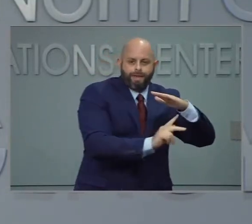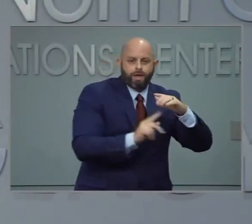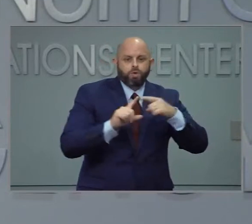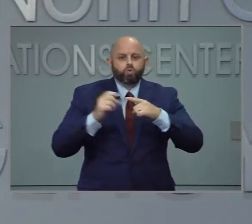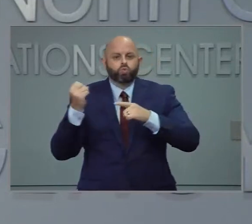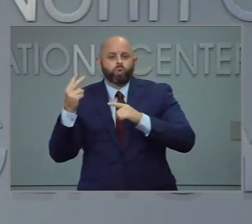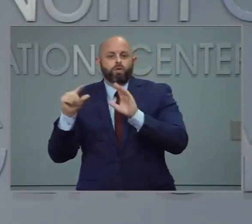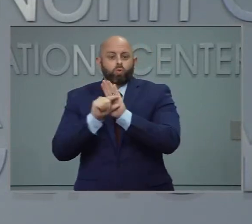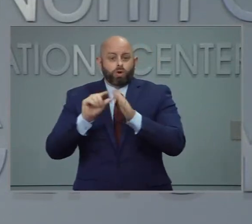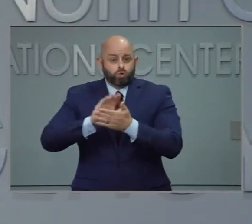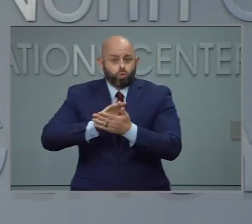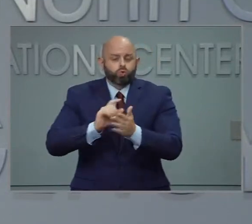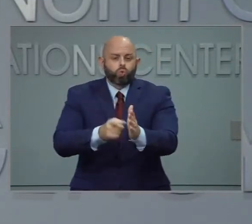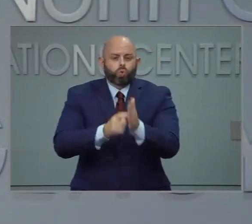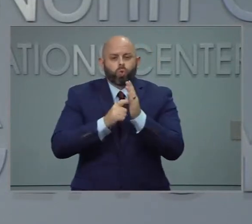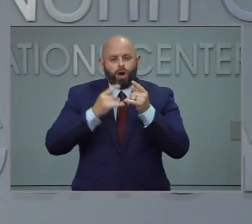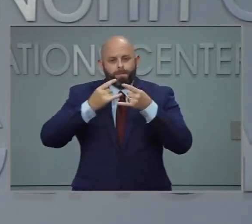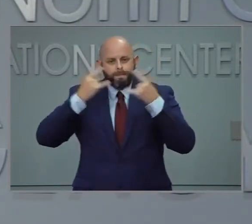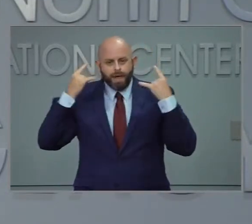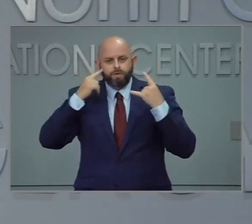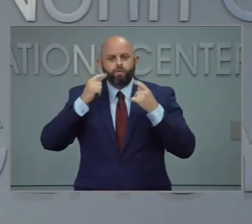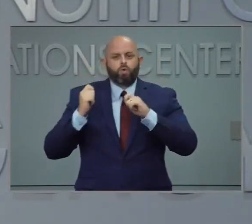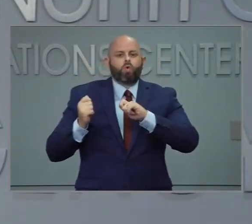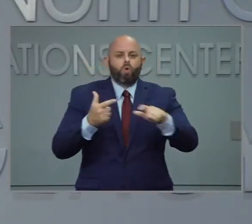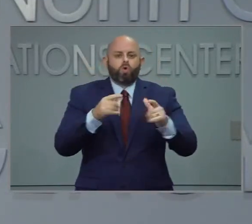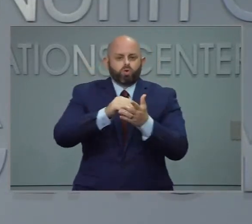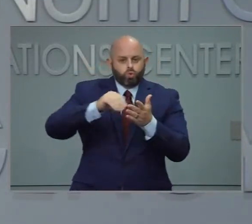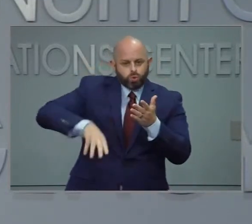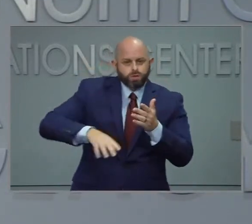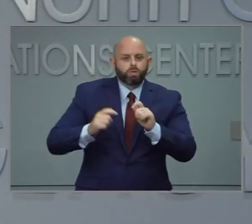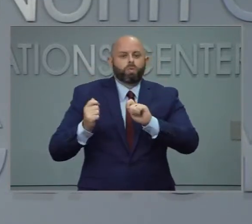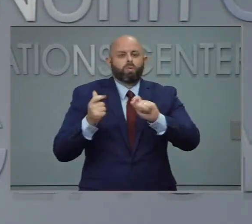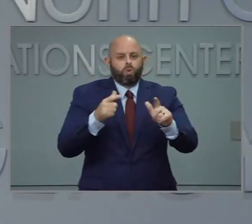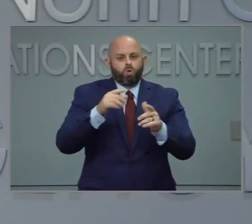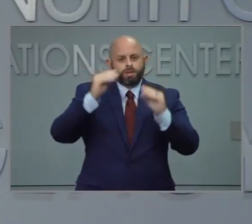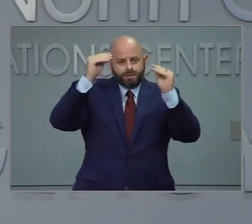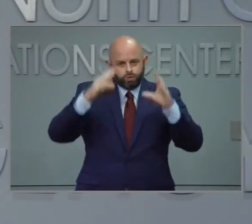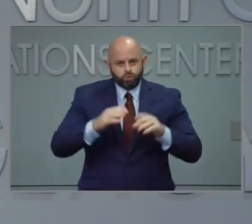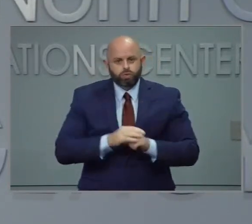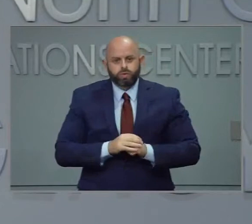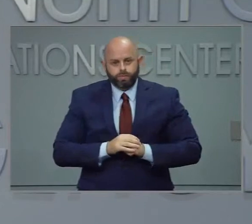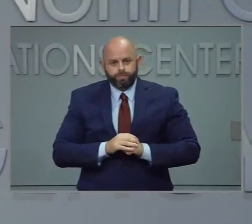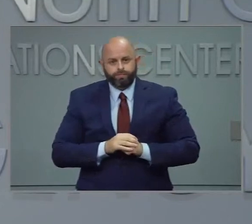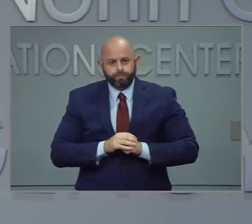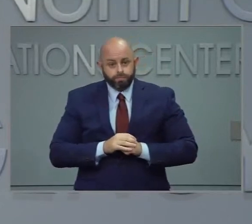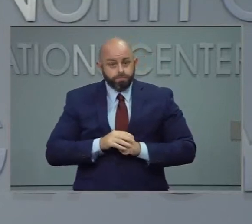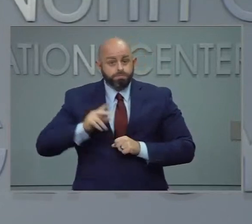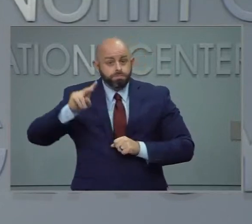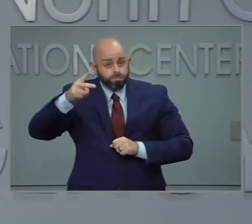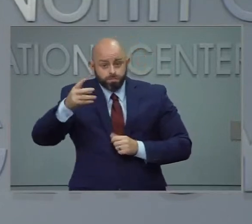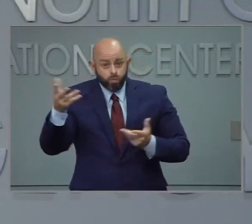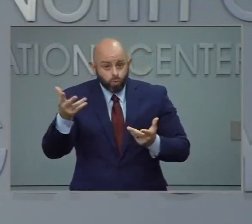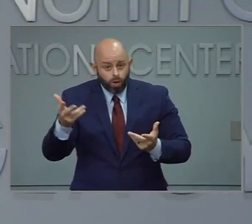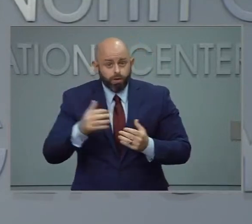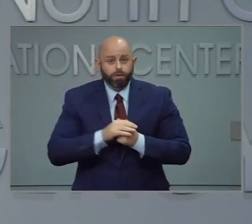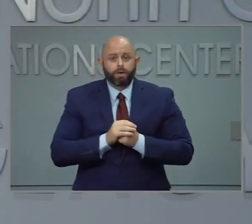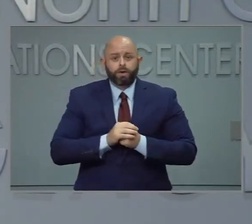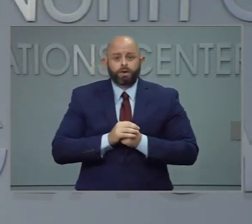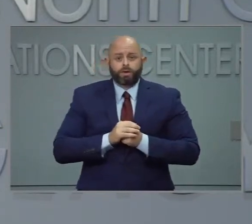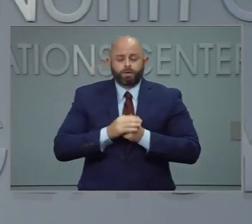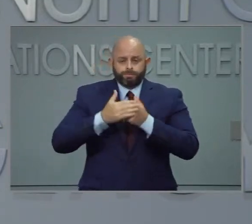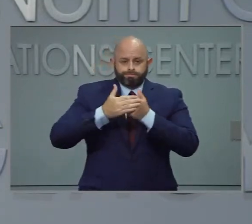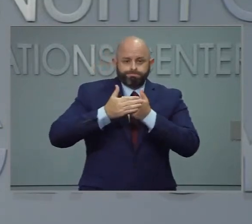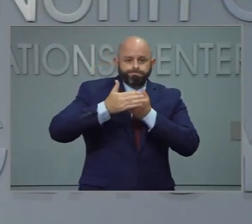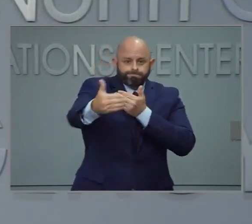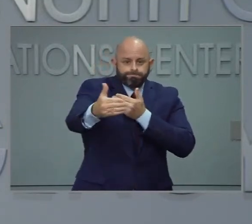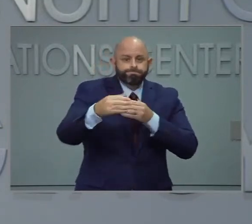schools require masks for all their students and teachers. And second, going forward, everyone in a county